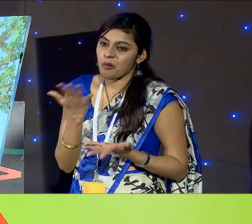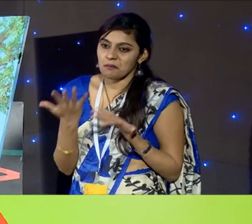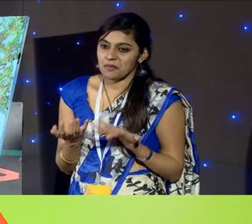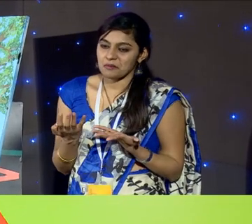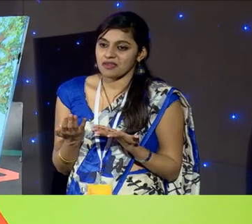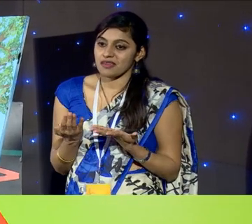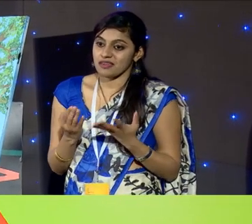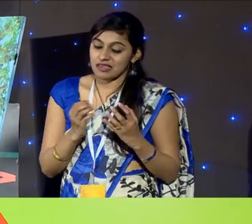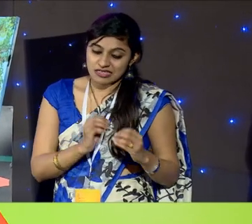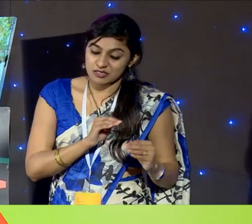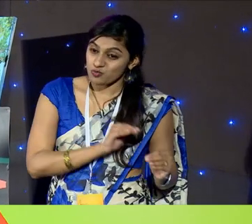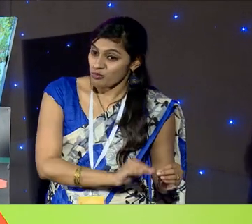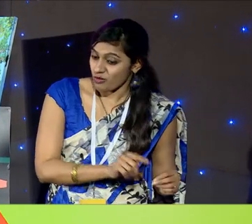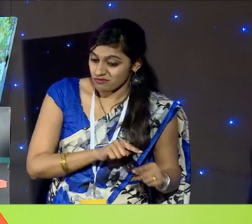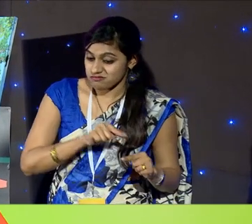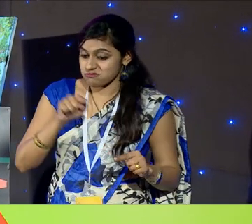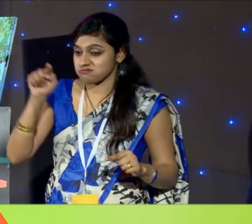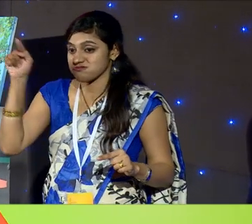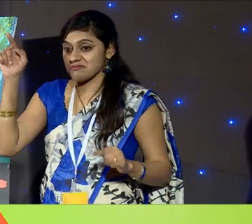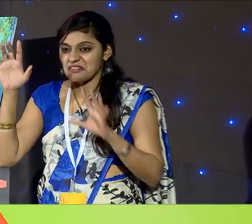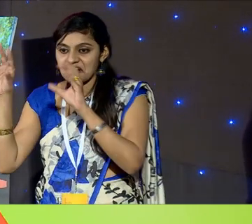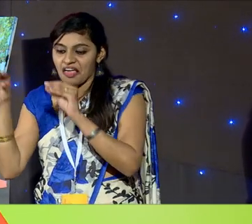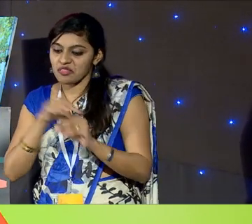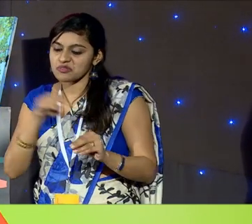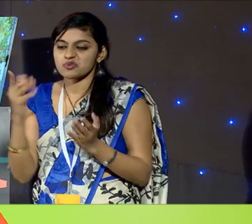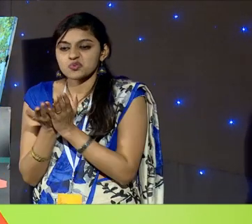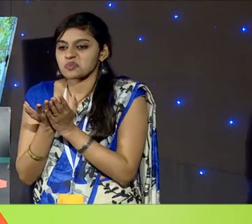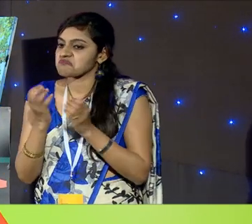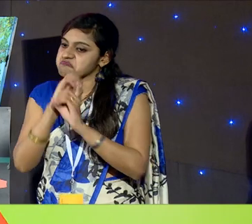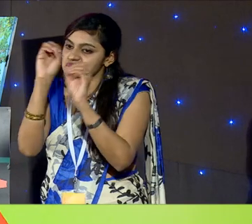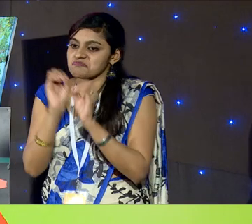to high school education. Next, please.